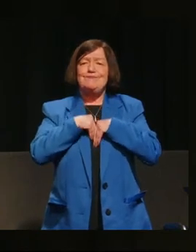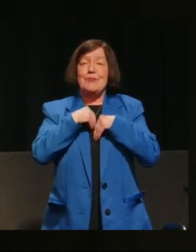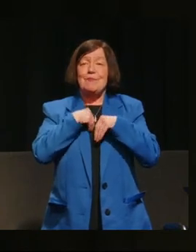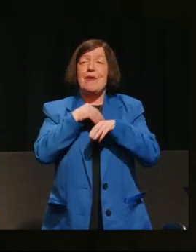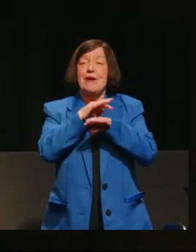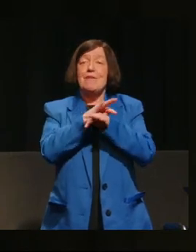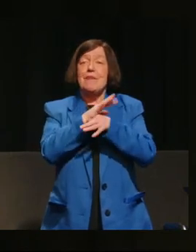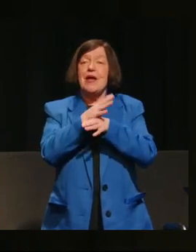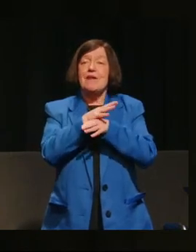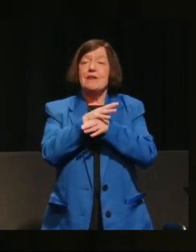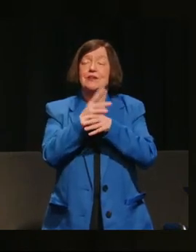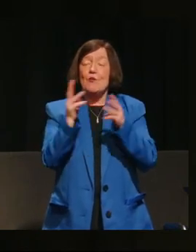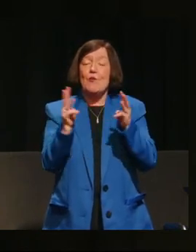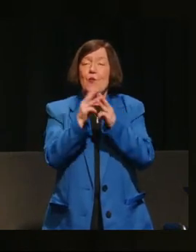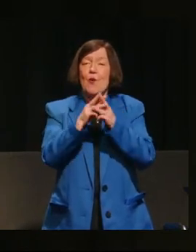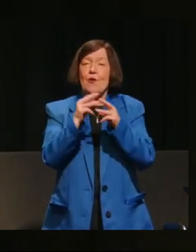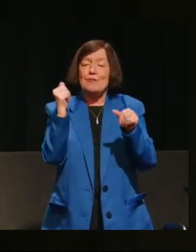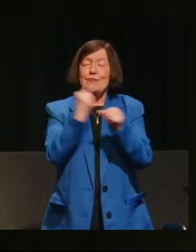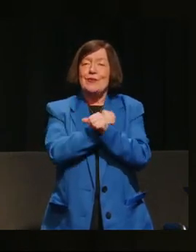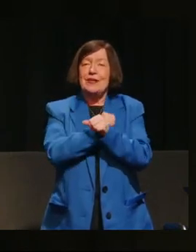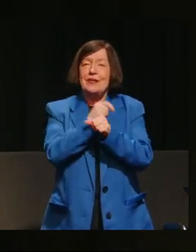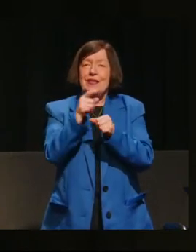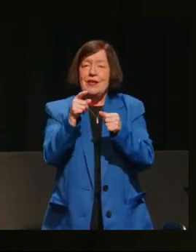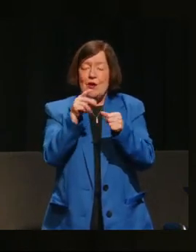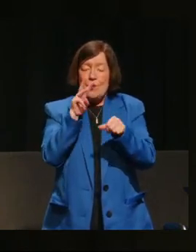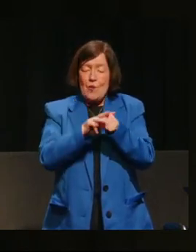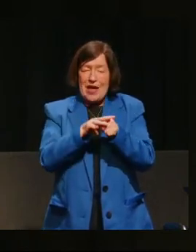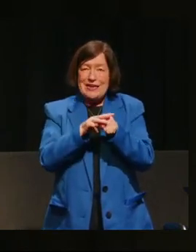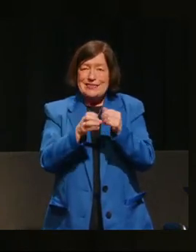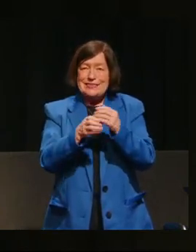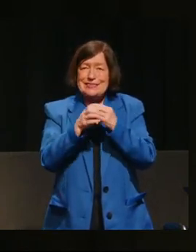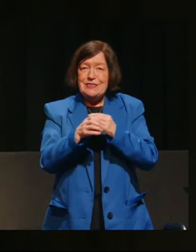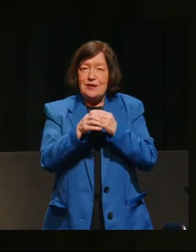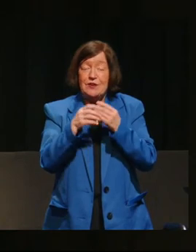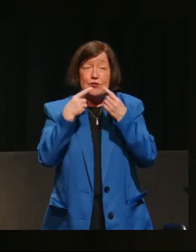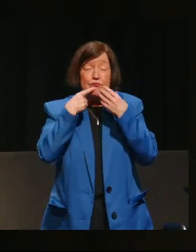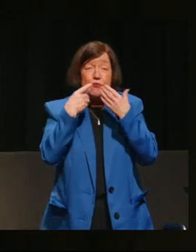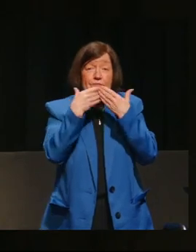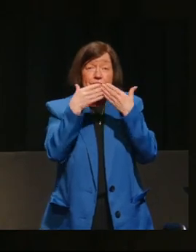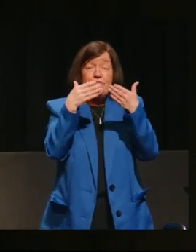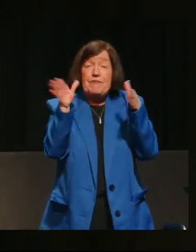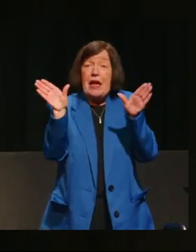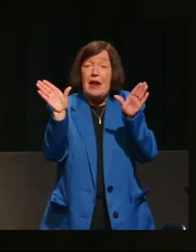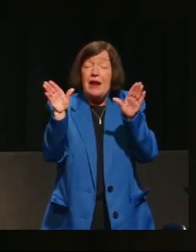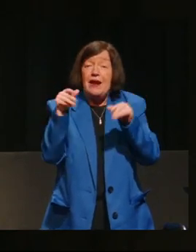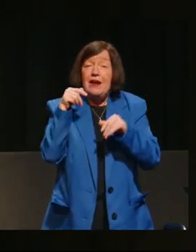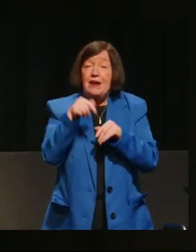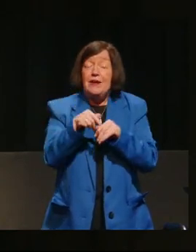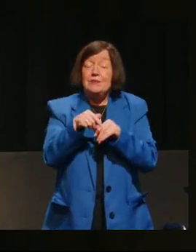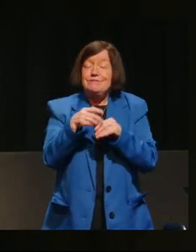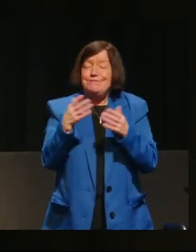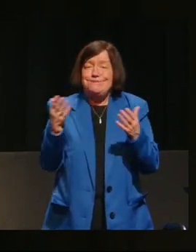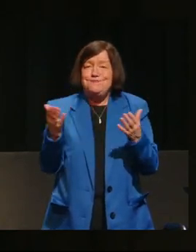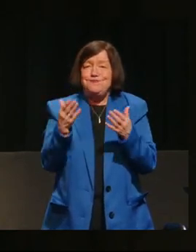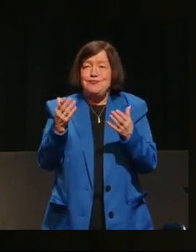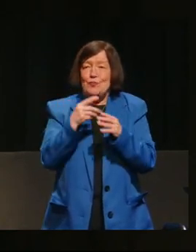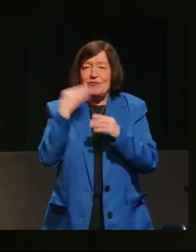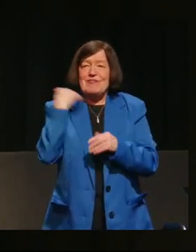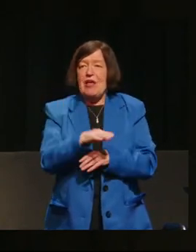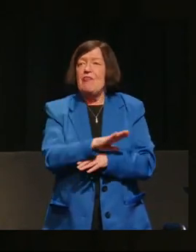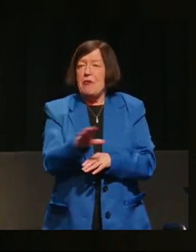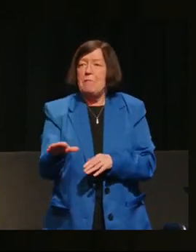parents' war wounds were so thinly healed that revealing them would have, without a doubt, killed